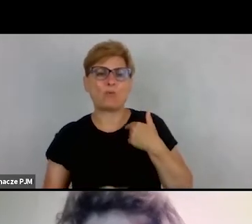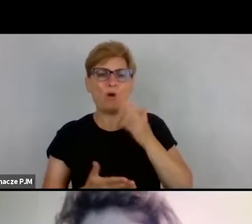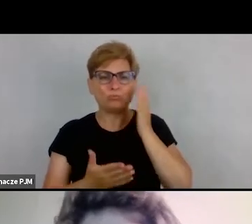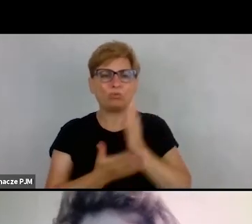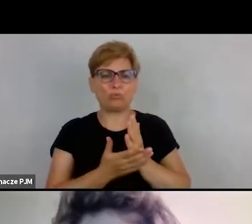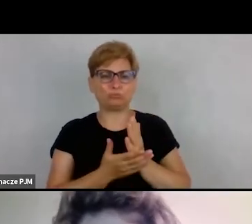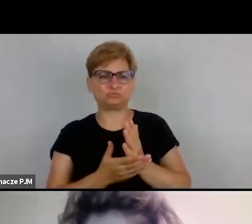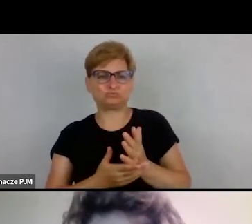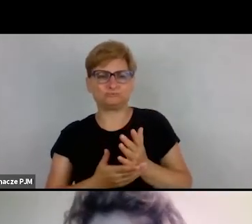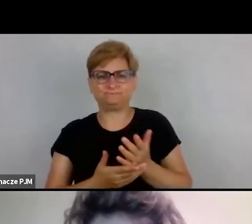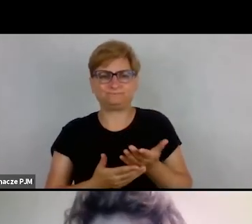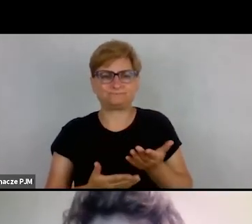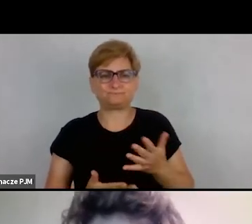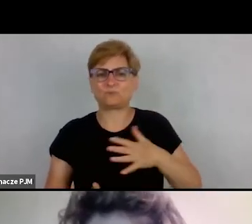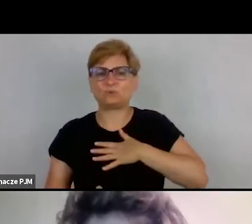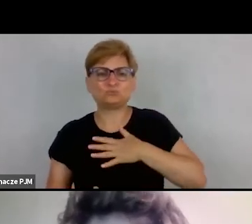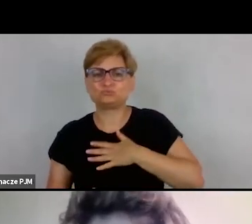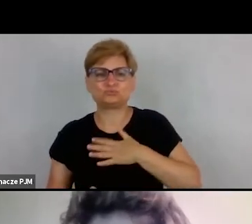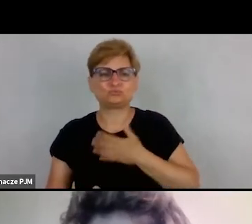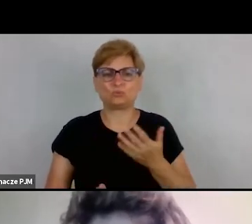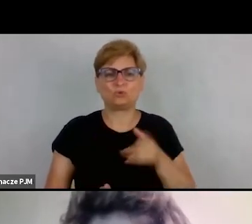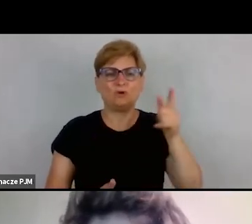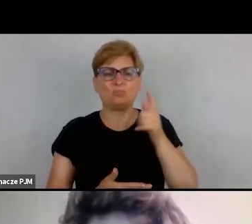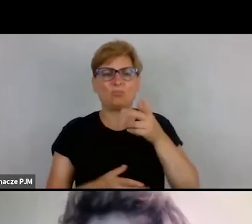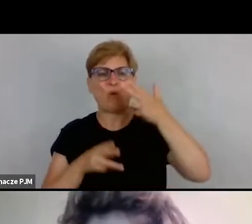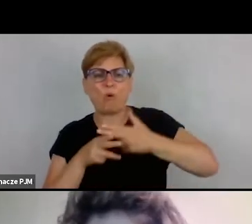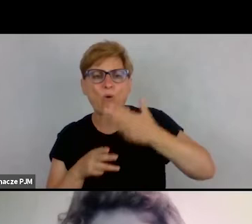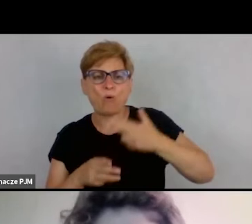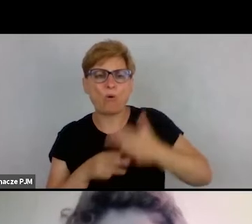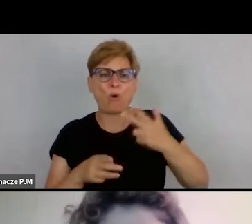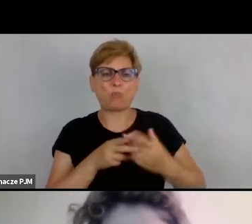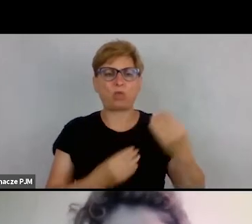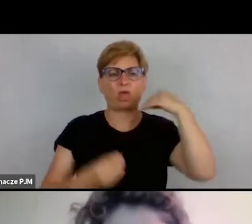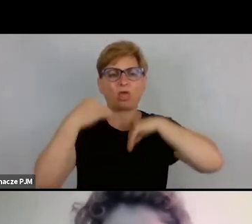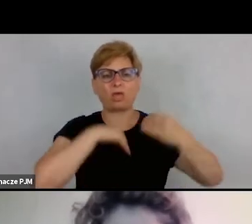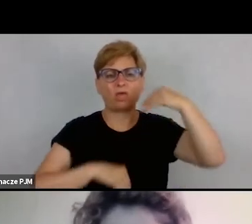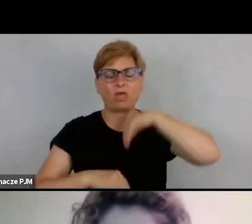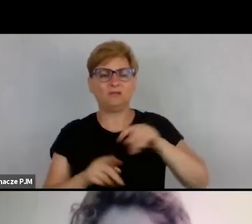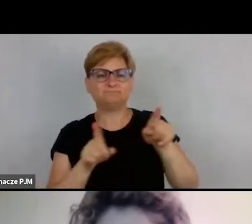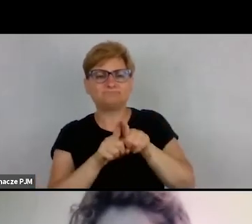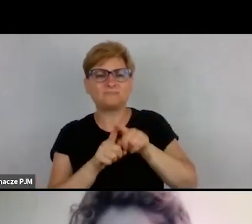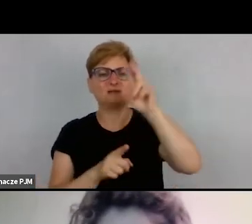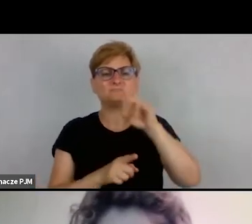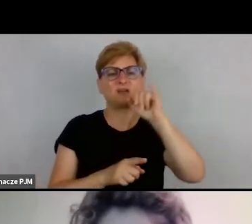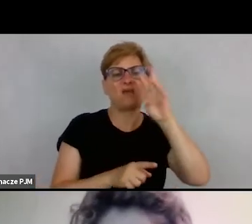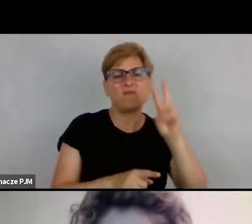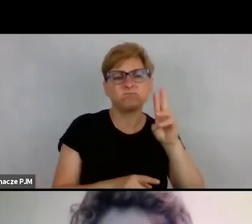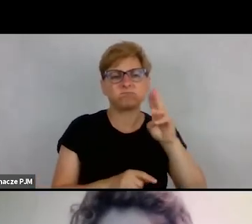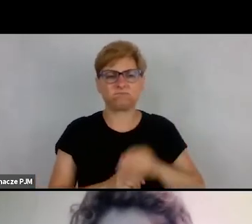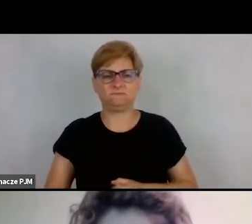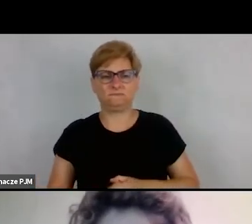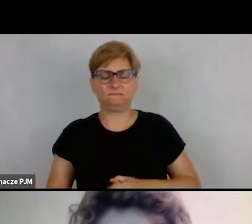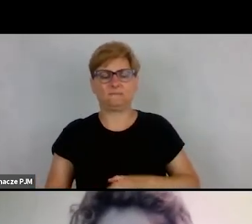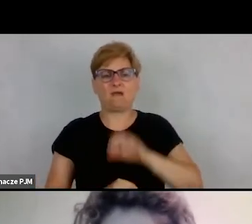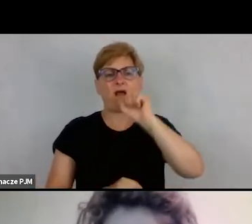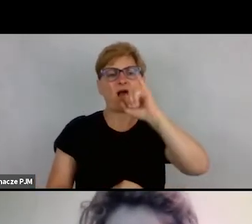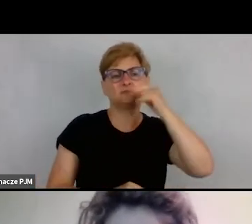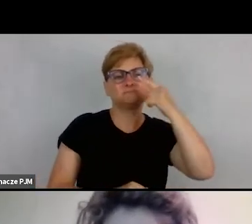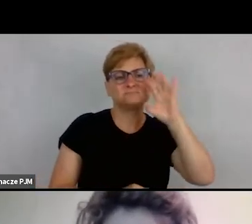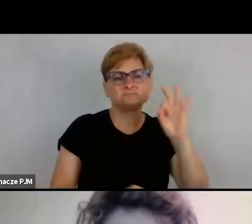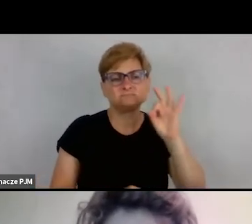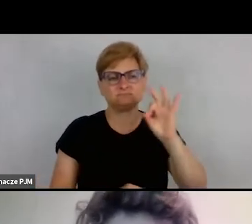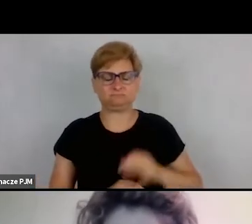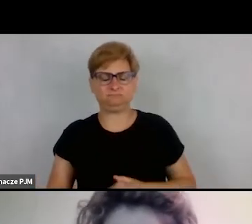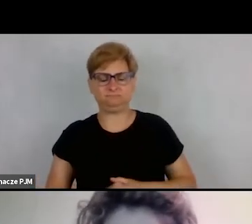So I was working with young people who were homeless, drug addicted, HIV positive, and at that point, going to